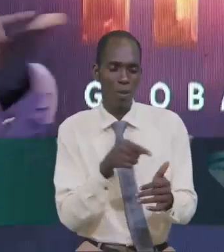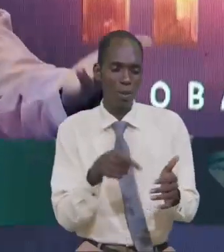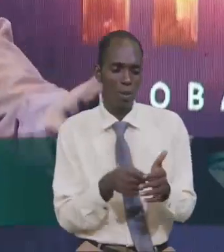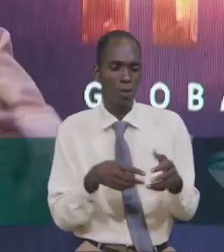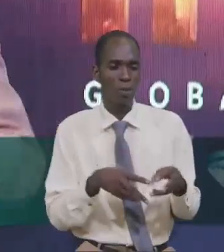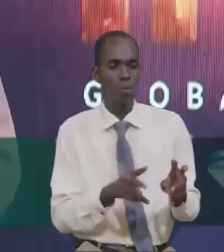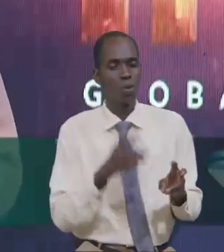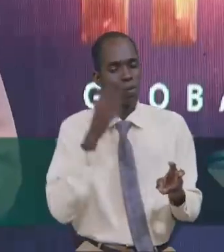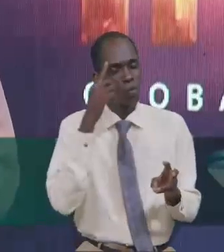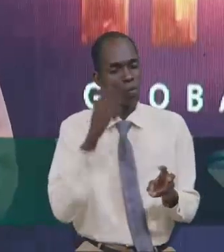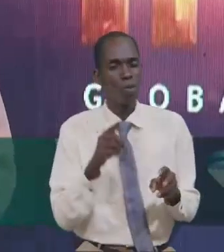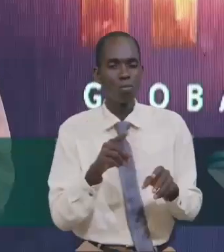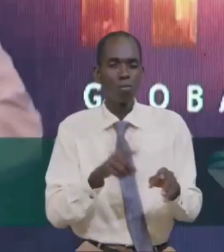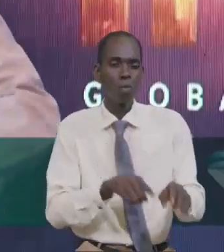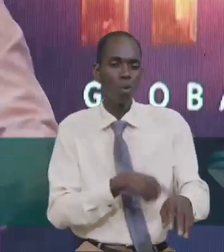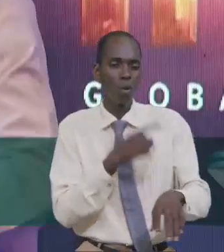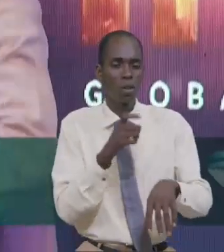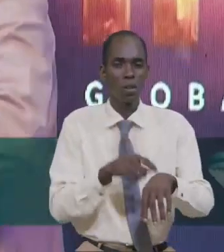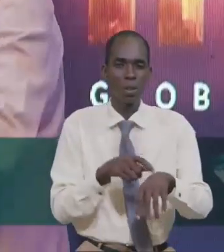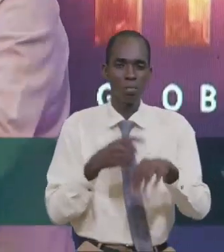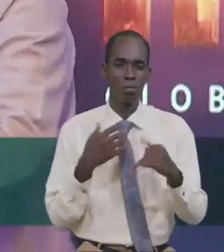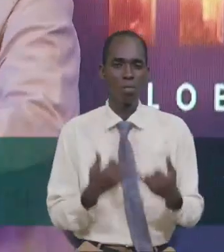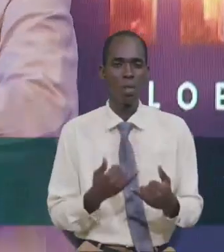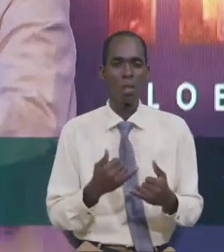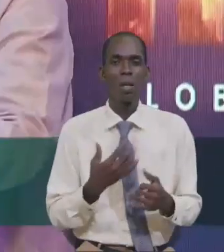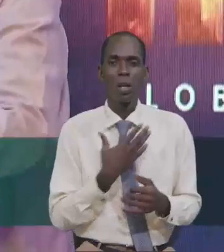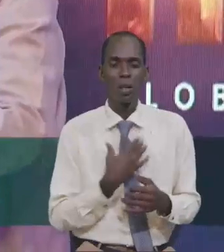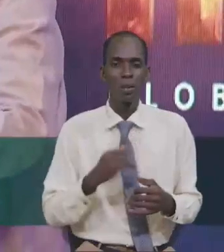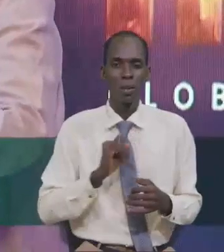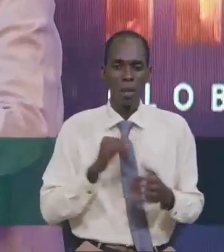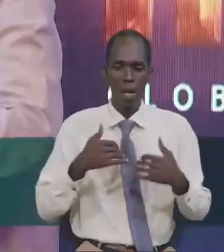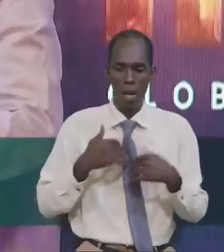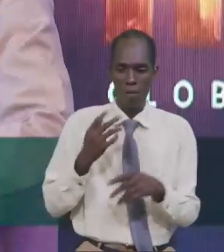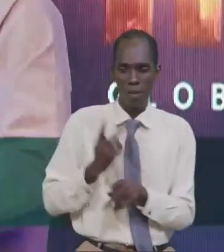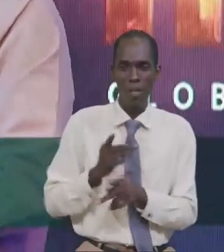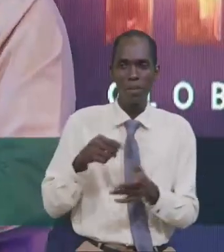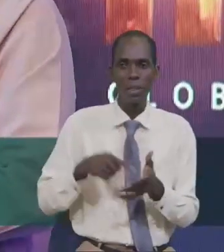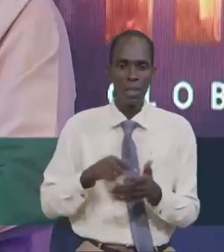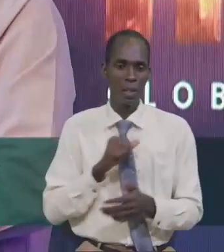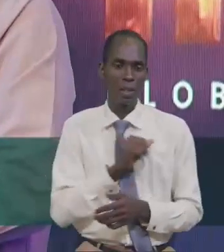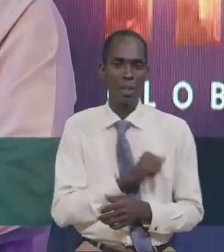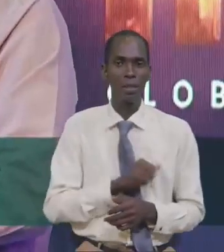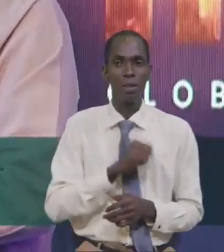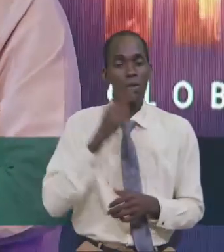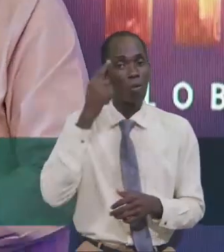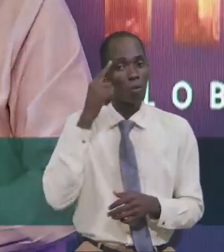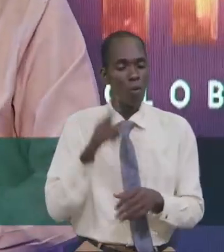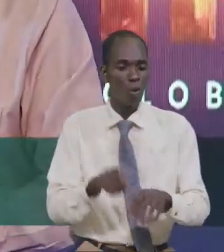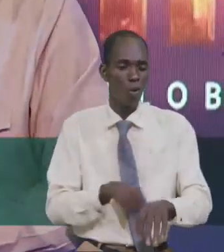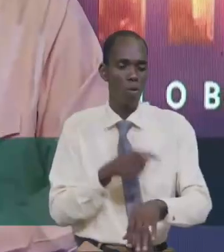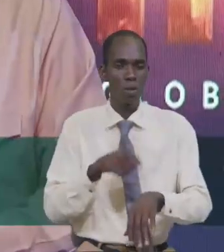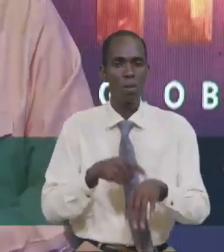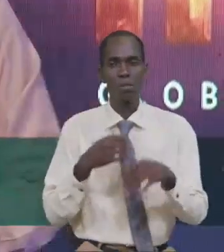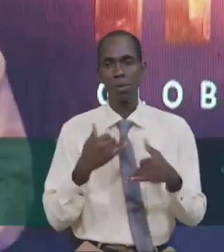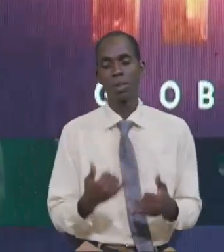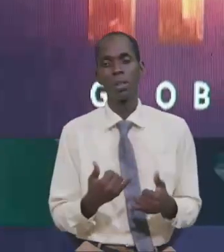for such a long time. I have acted this way for such a long time.